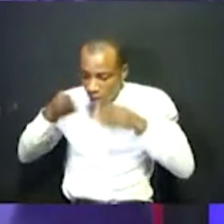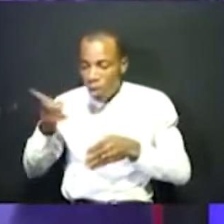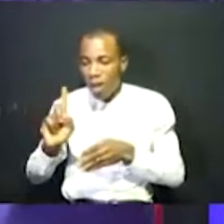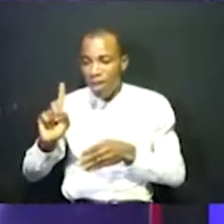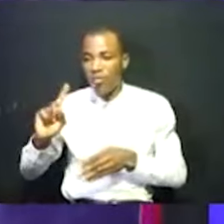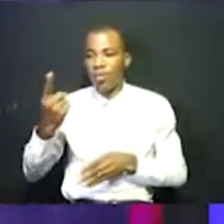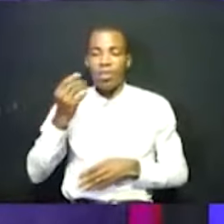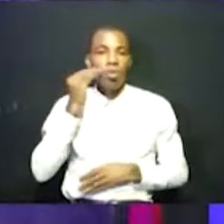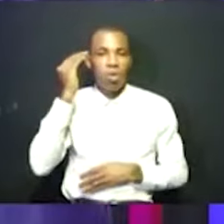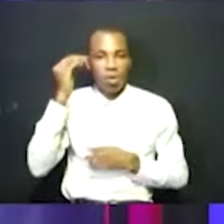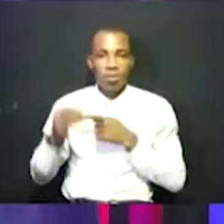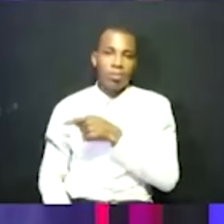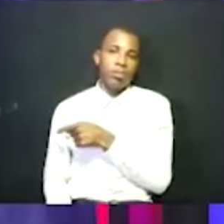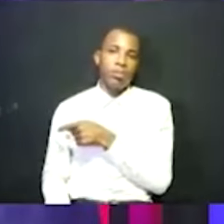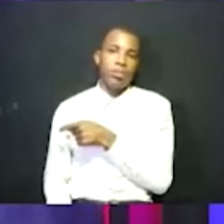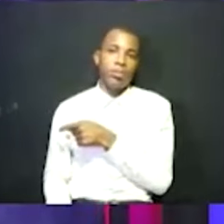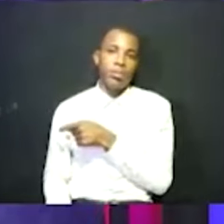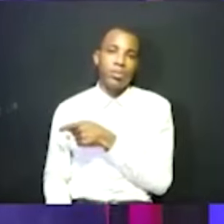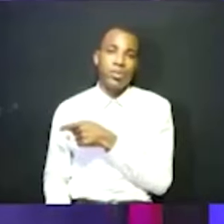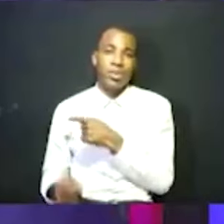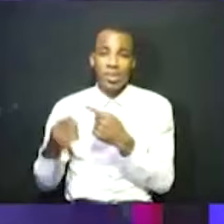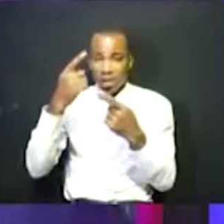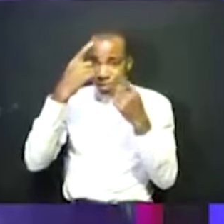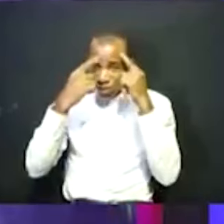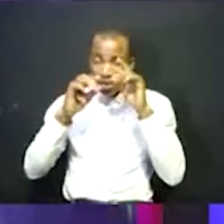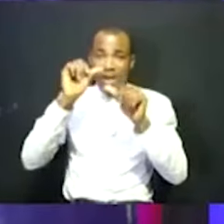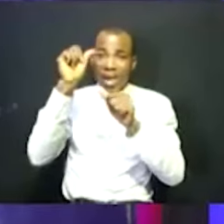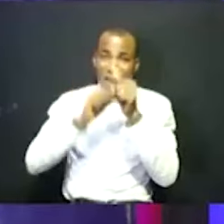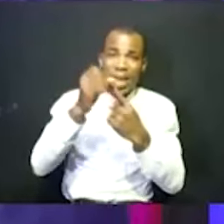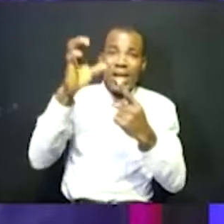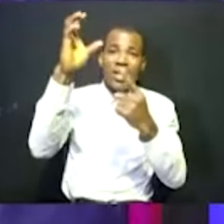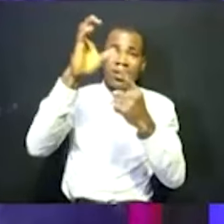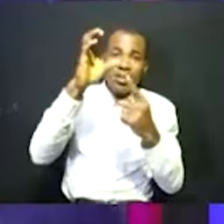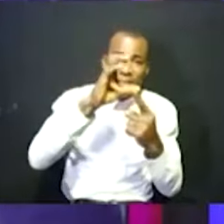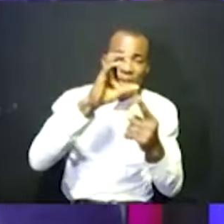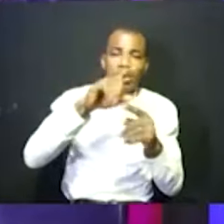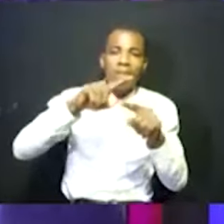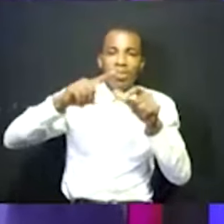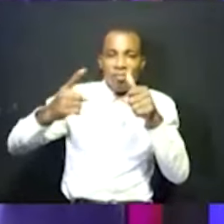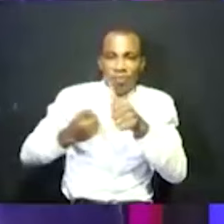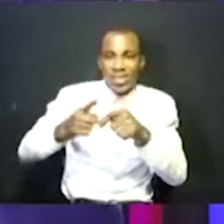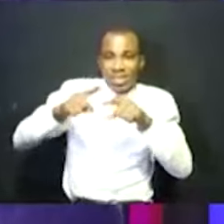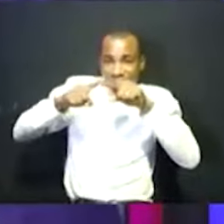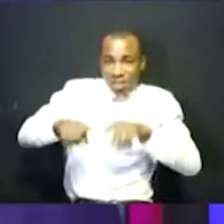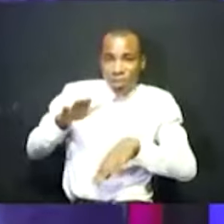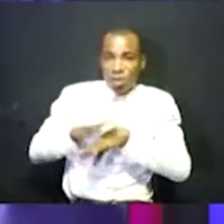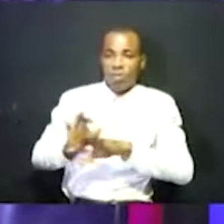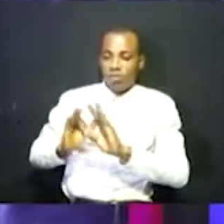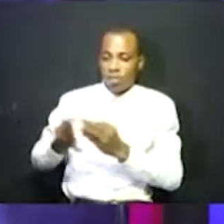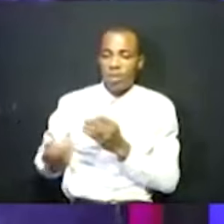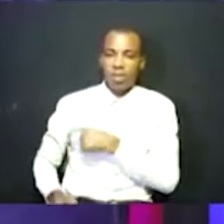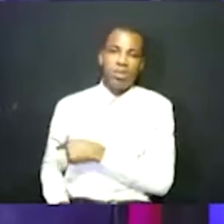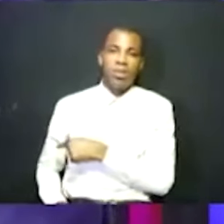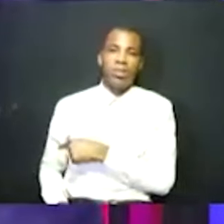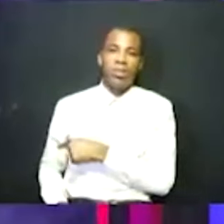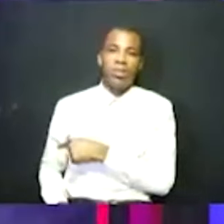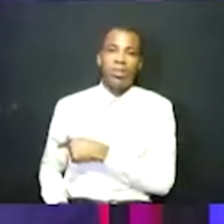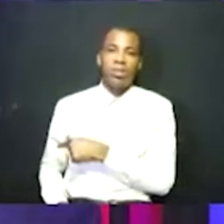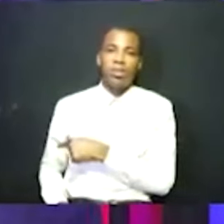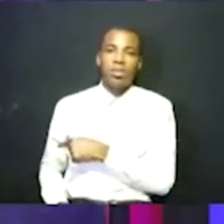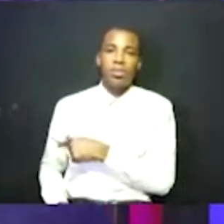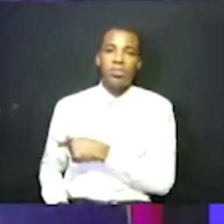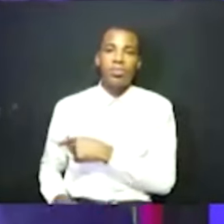Because the family is the base of society. And when we are talking